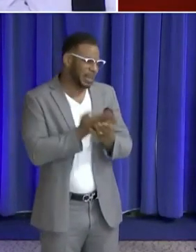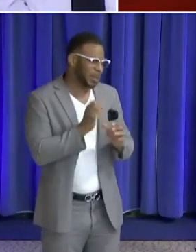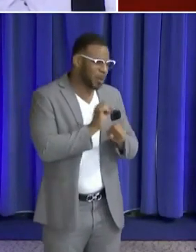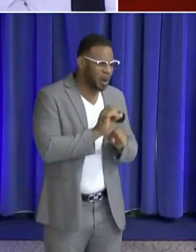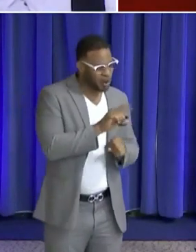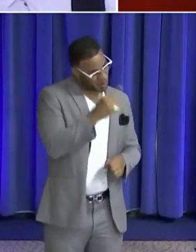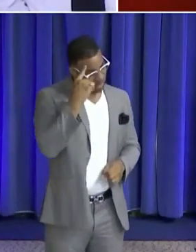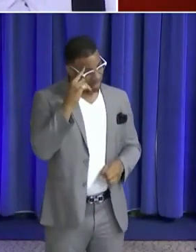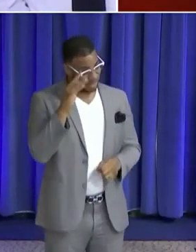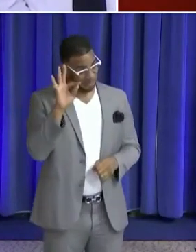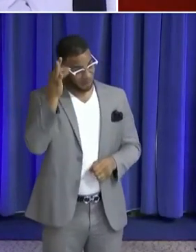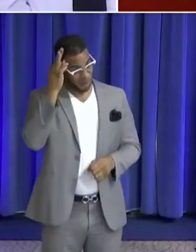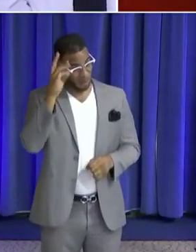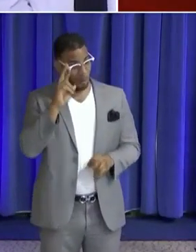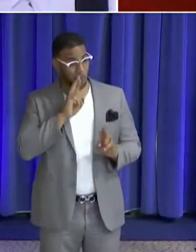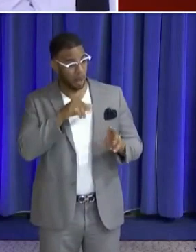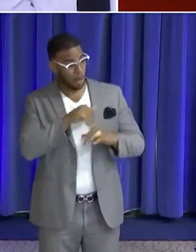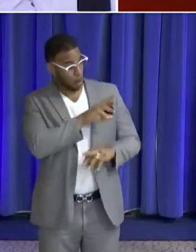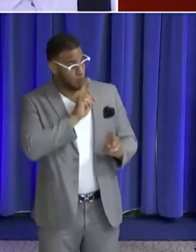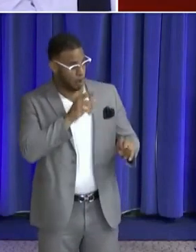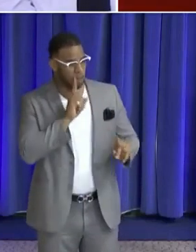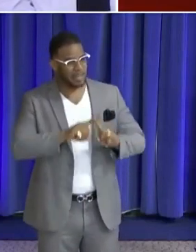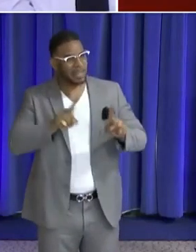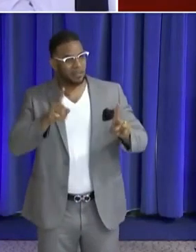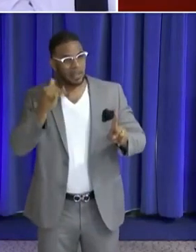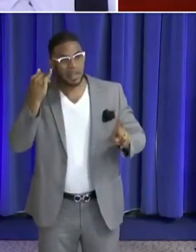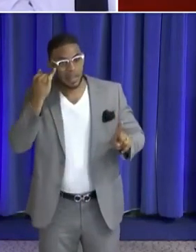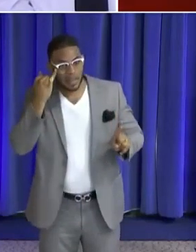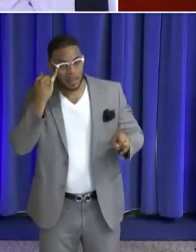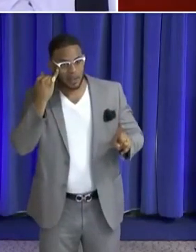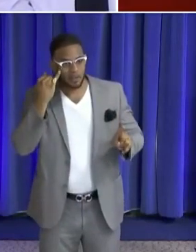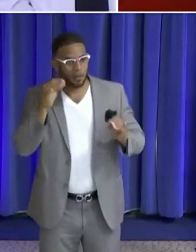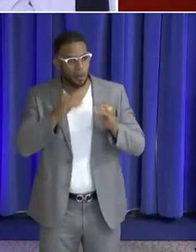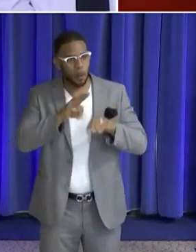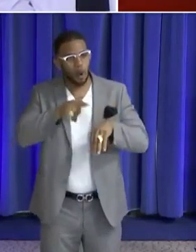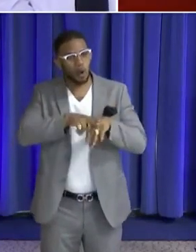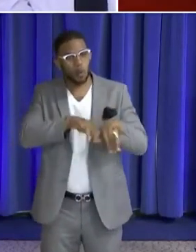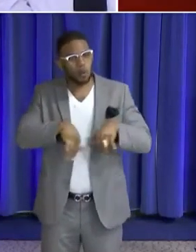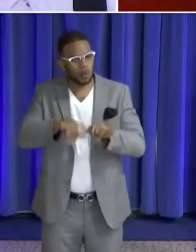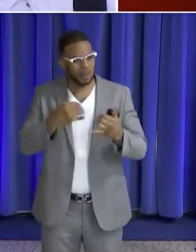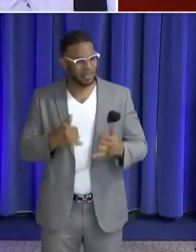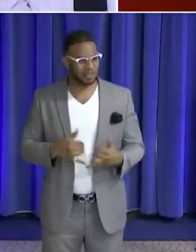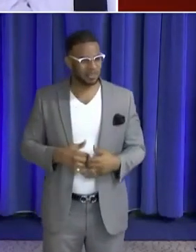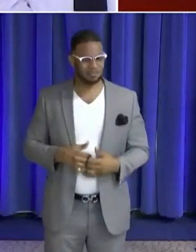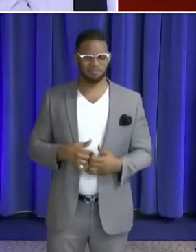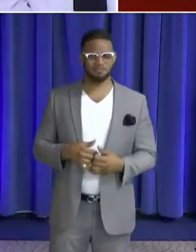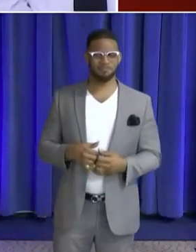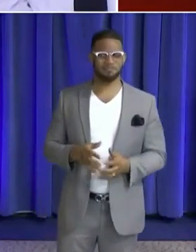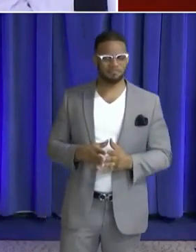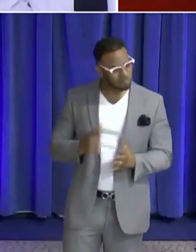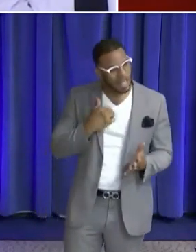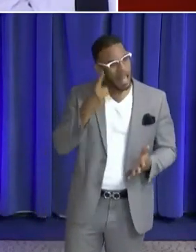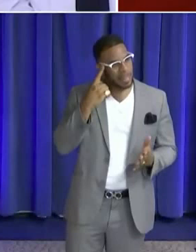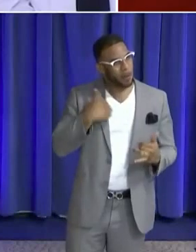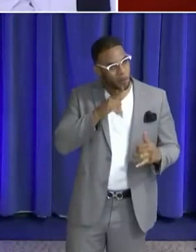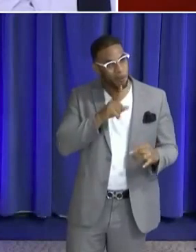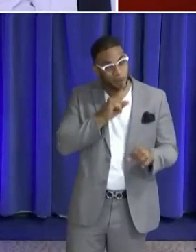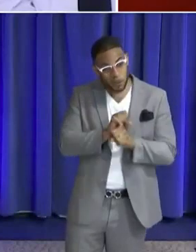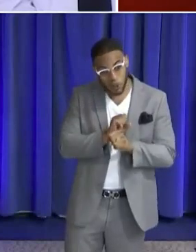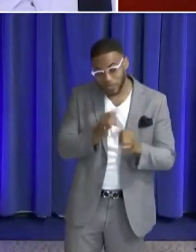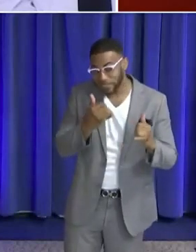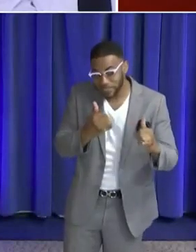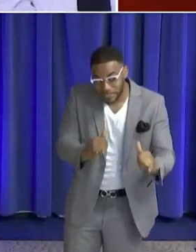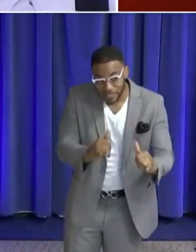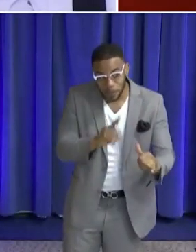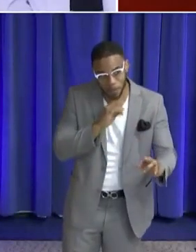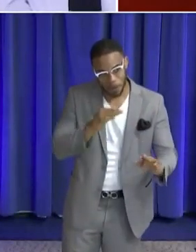Do you think the federal response and your response would be different if life was more normal right now? I think that we certainly would